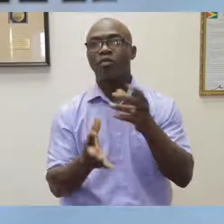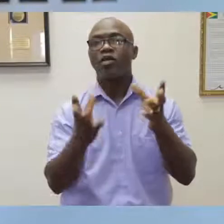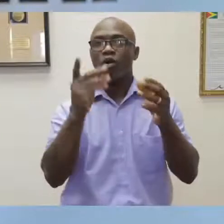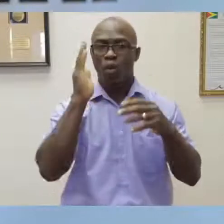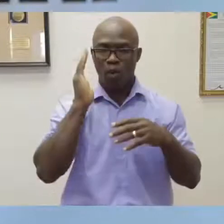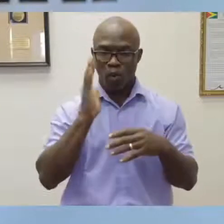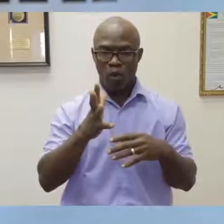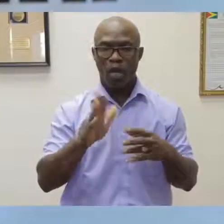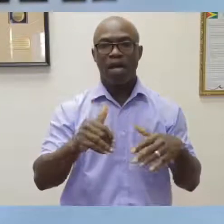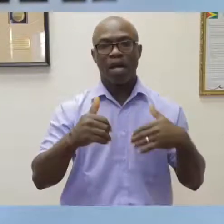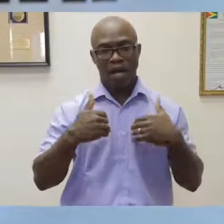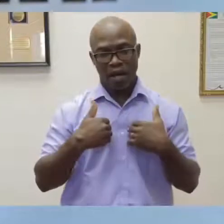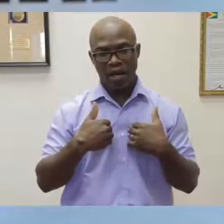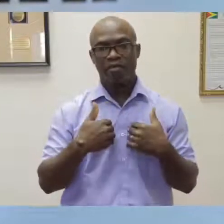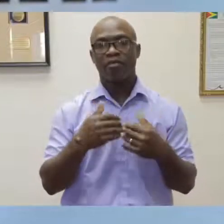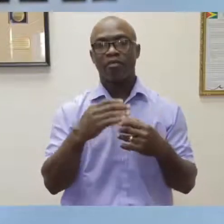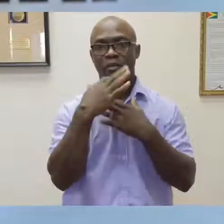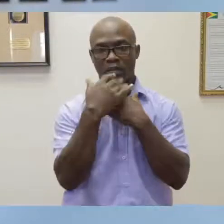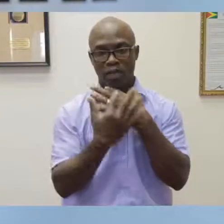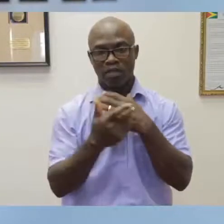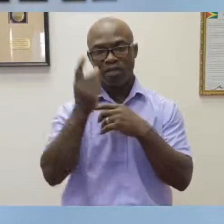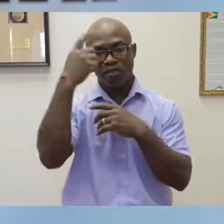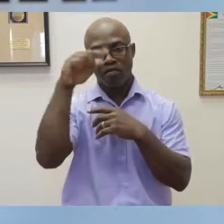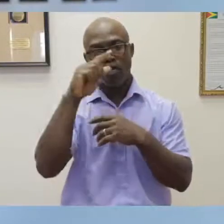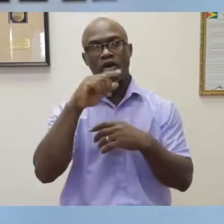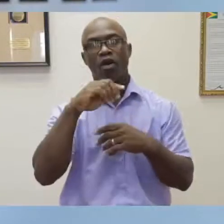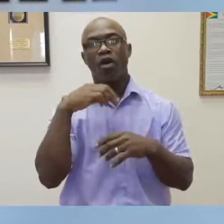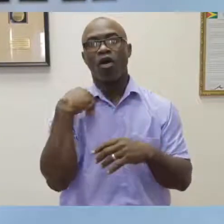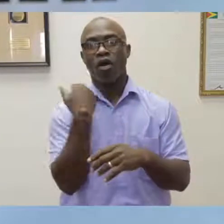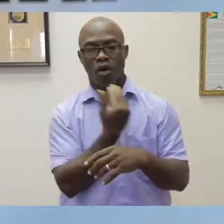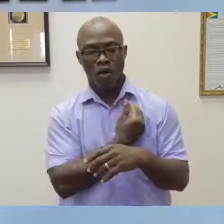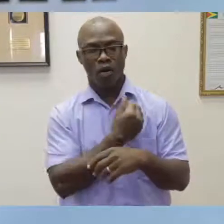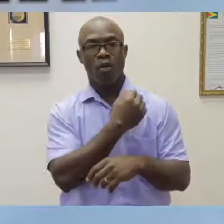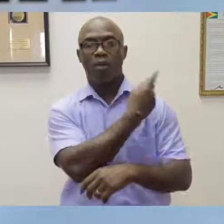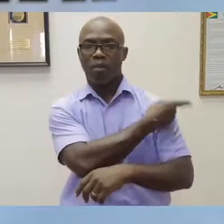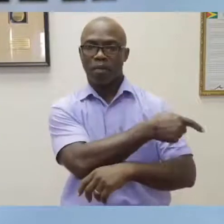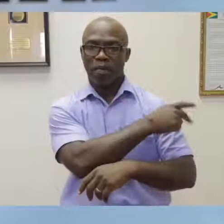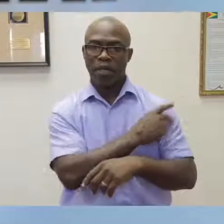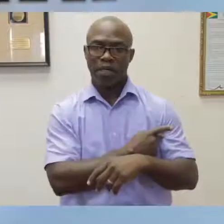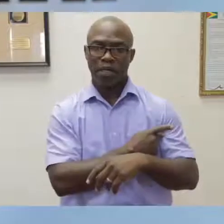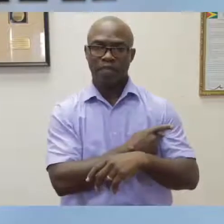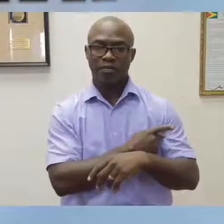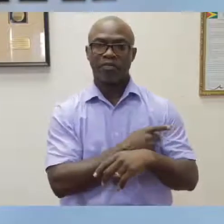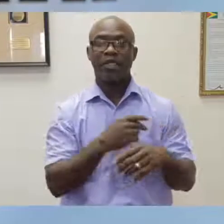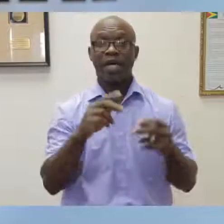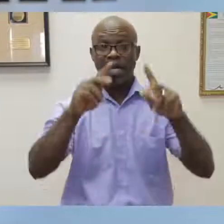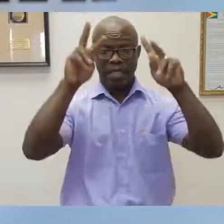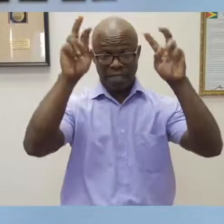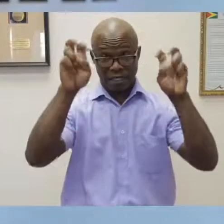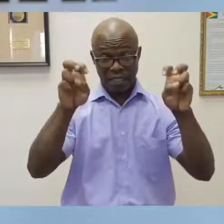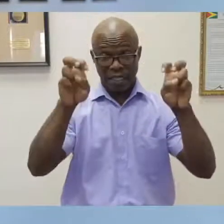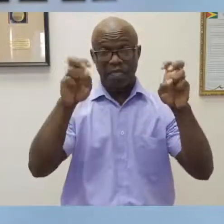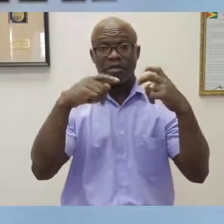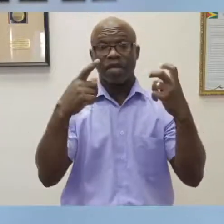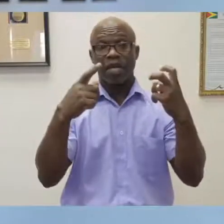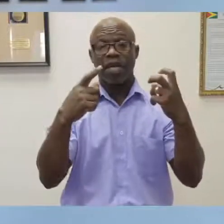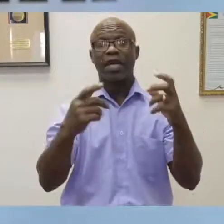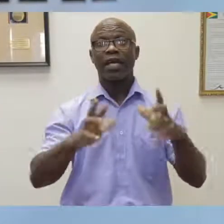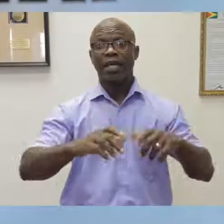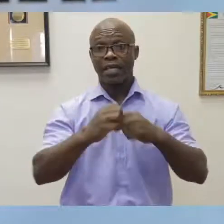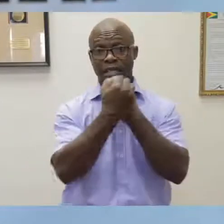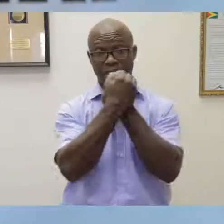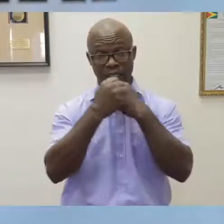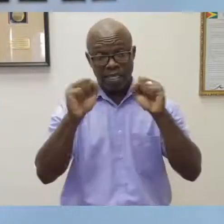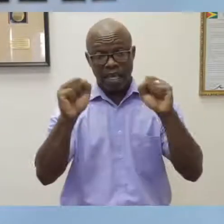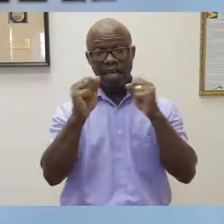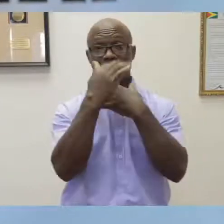our patients. As this year's theme states, safe blood saves lives,